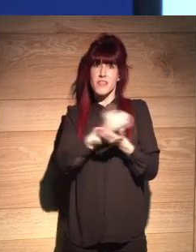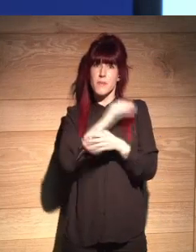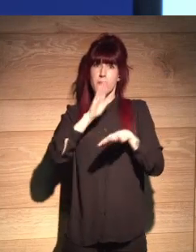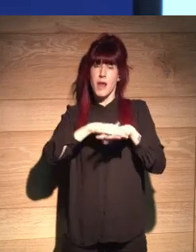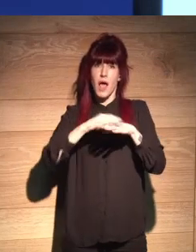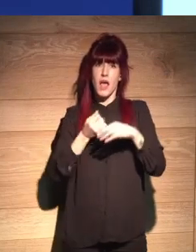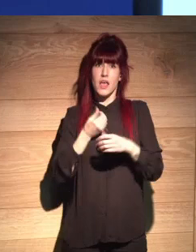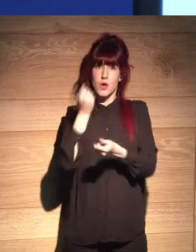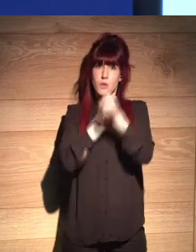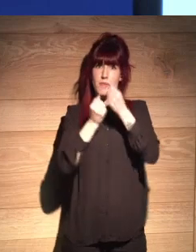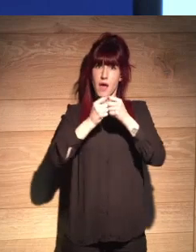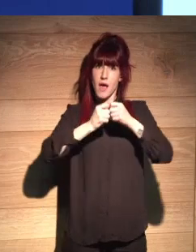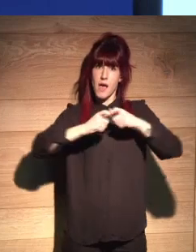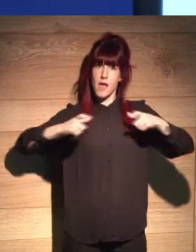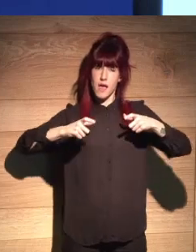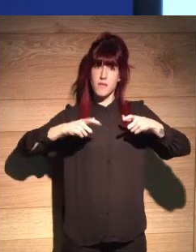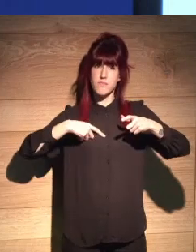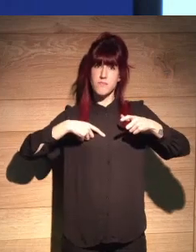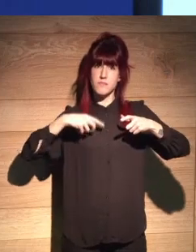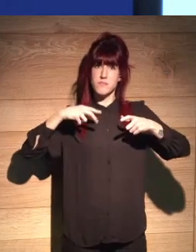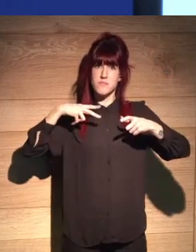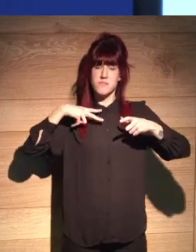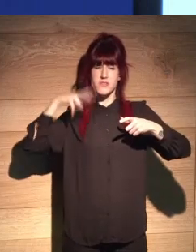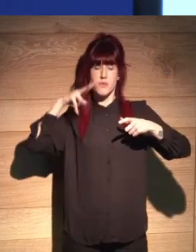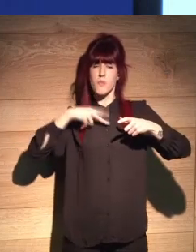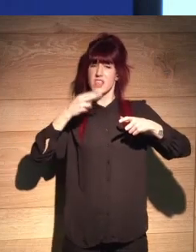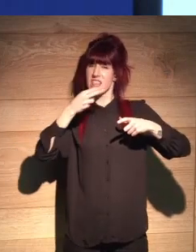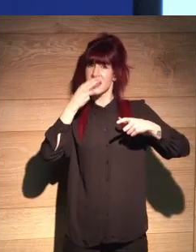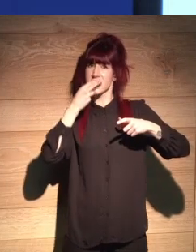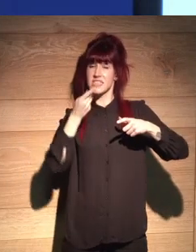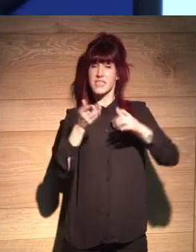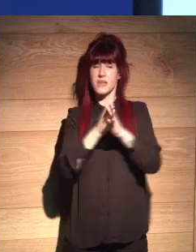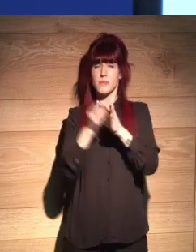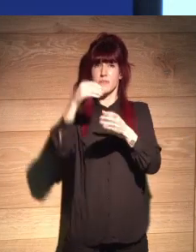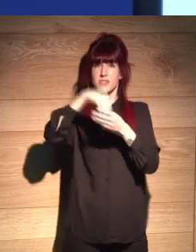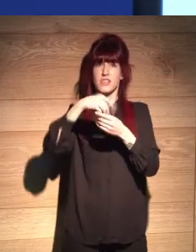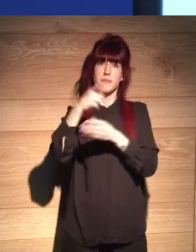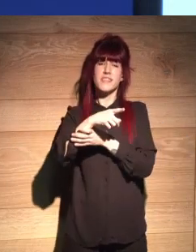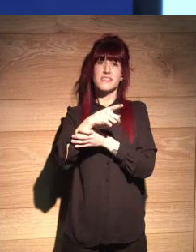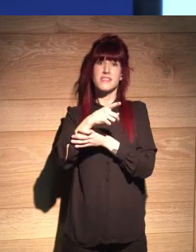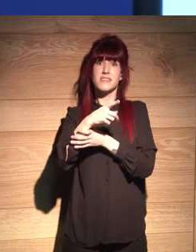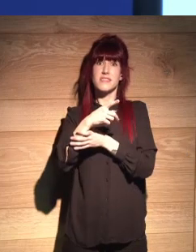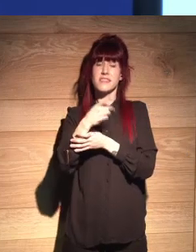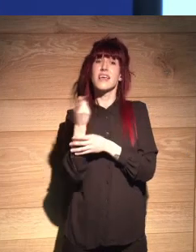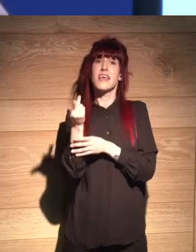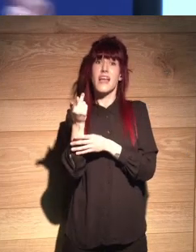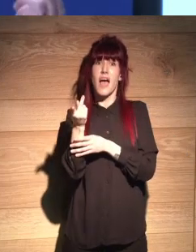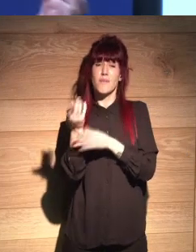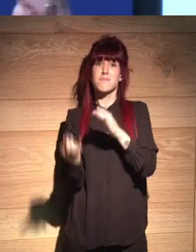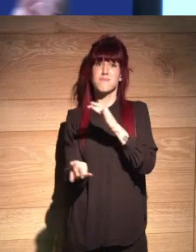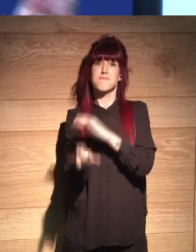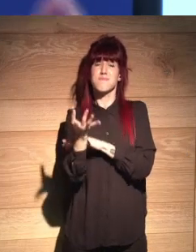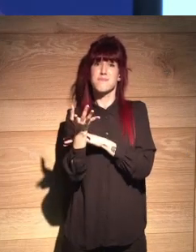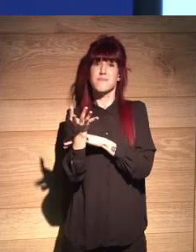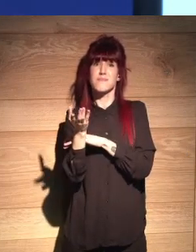also a very, very interesting perspective in this book. And she also brings in this, she is the founder also of the 30% Club.